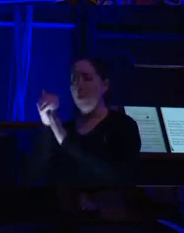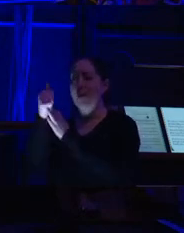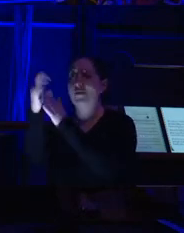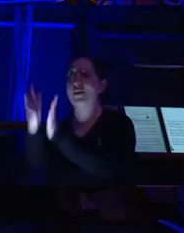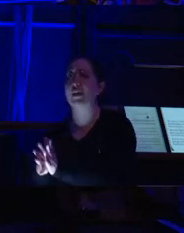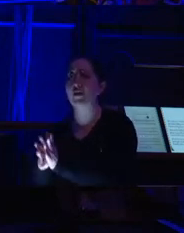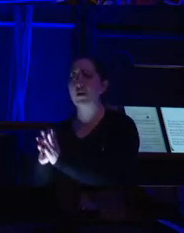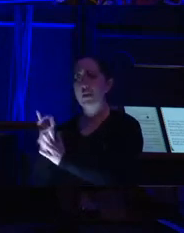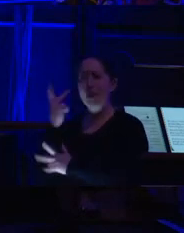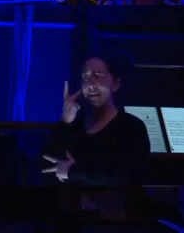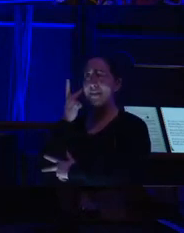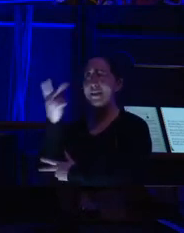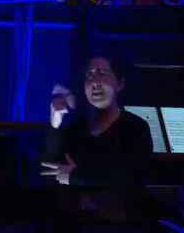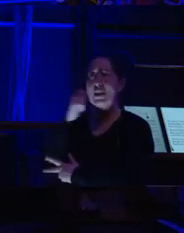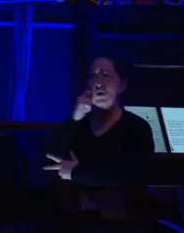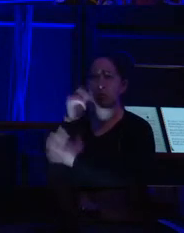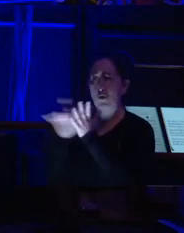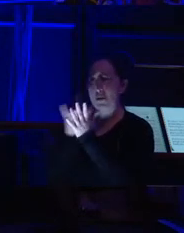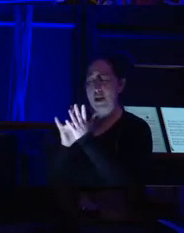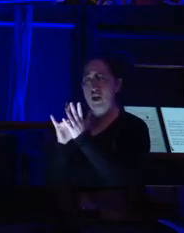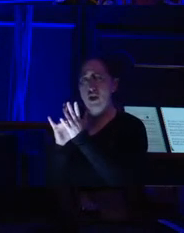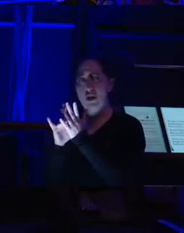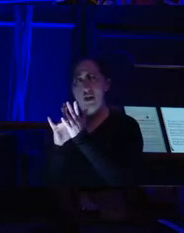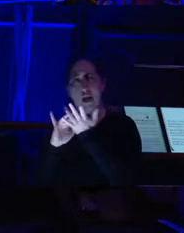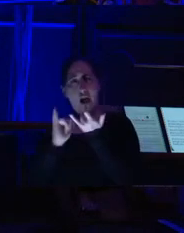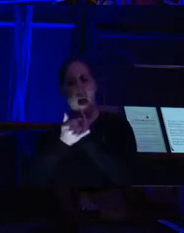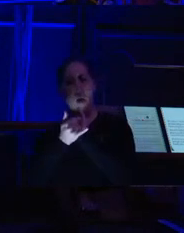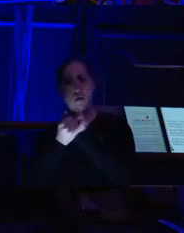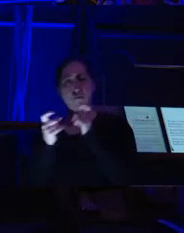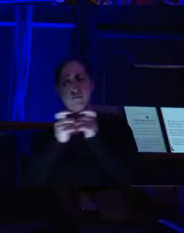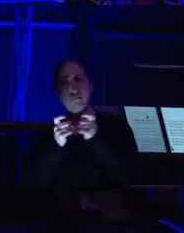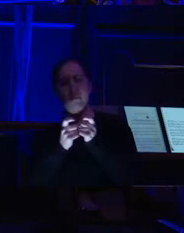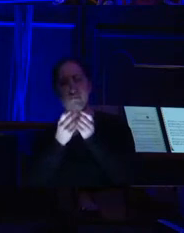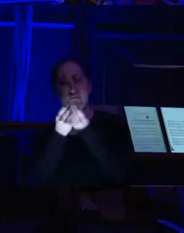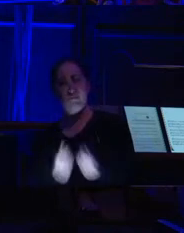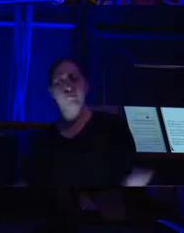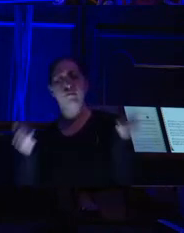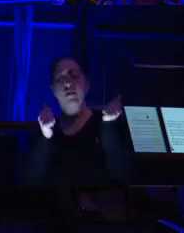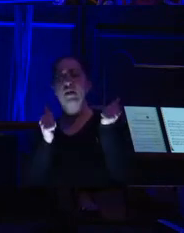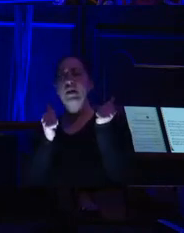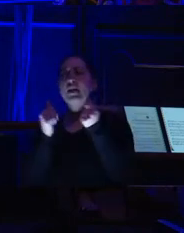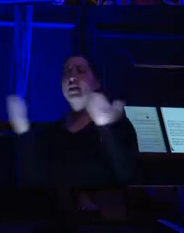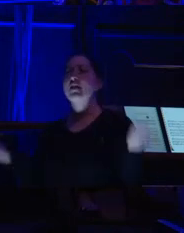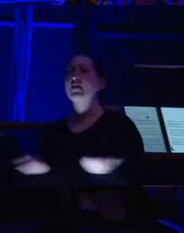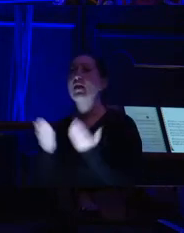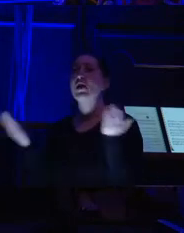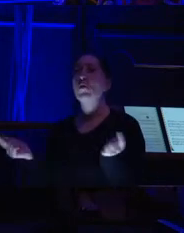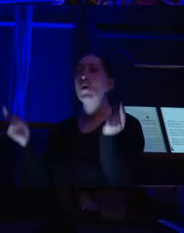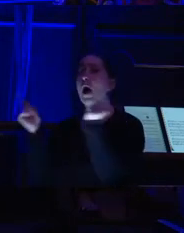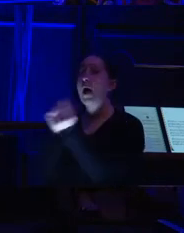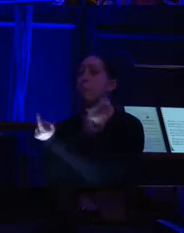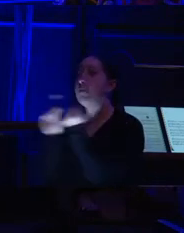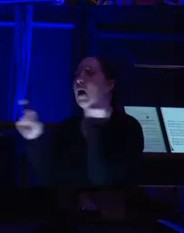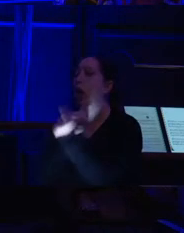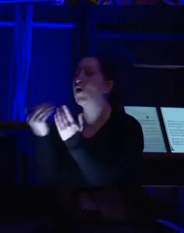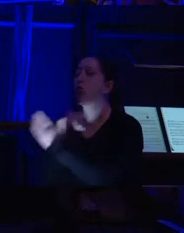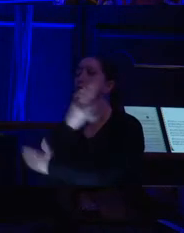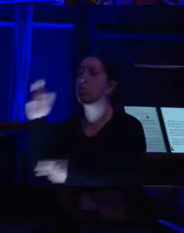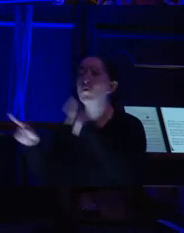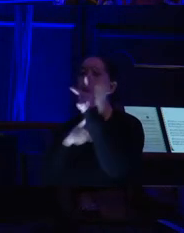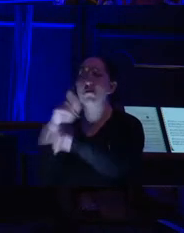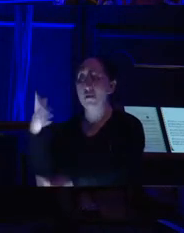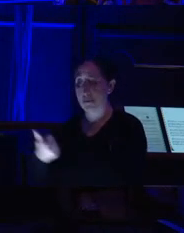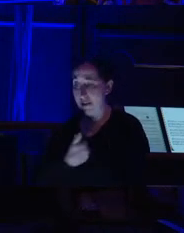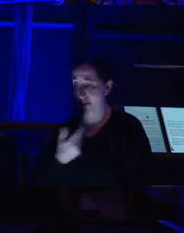to discrimination via collective action. It's here where I met new people and understood